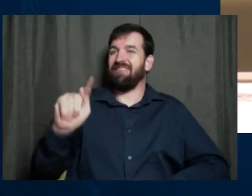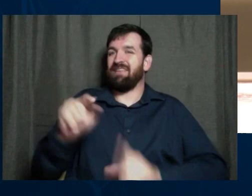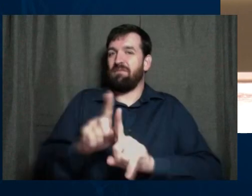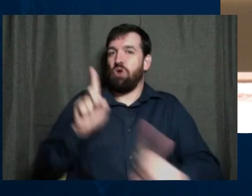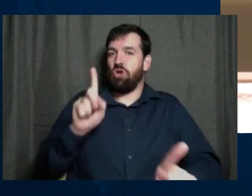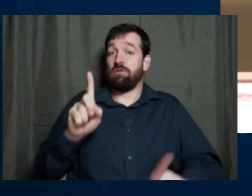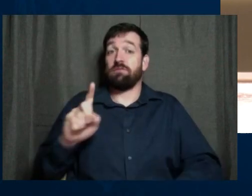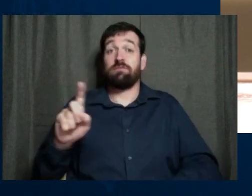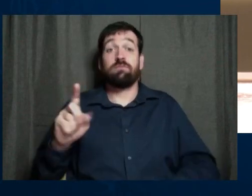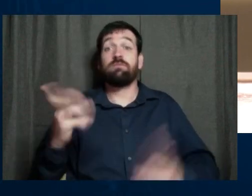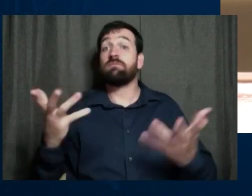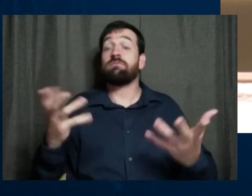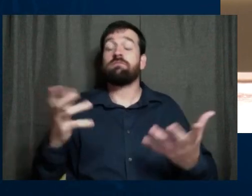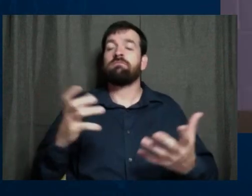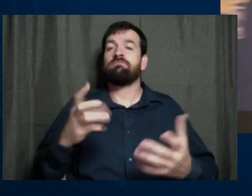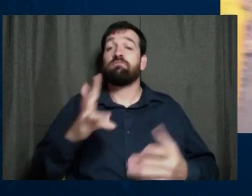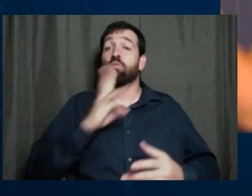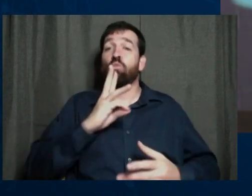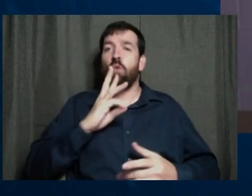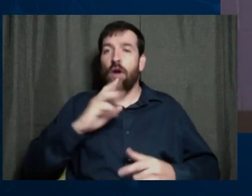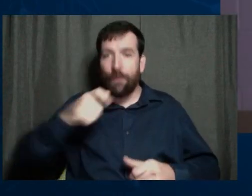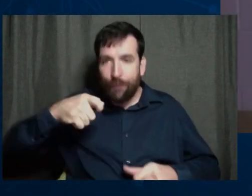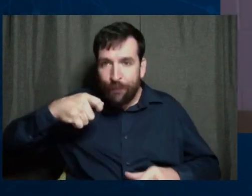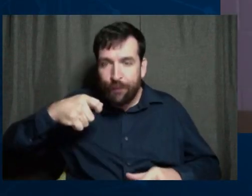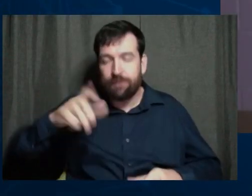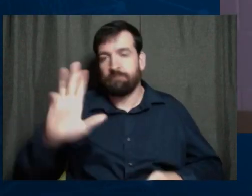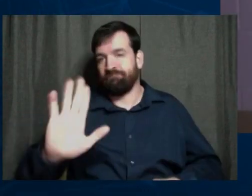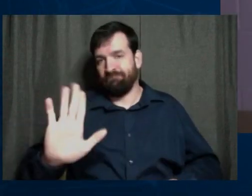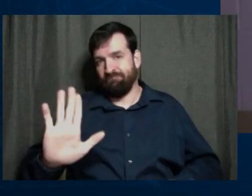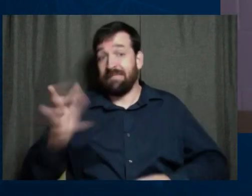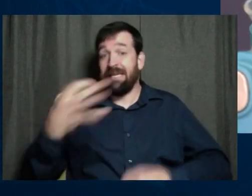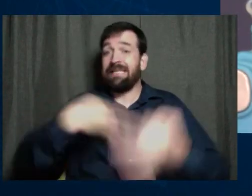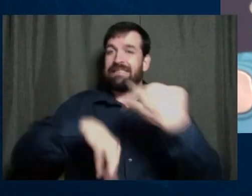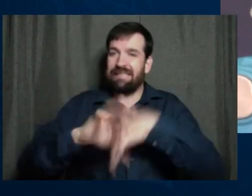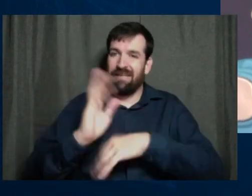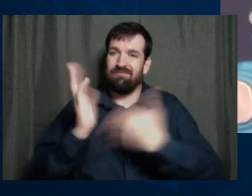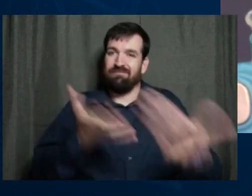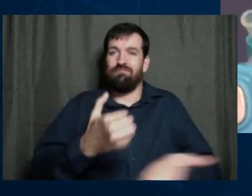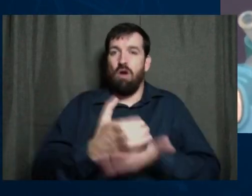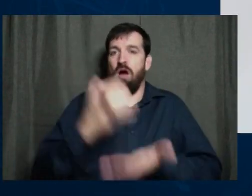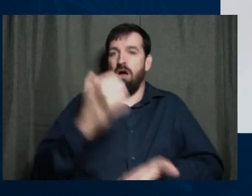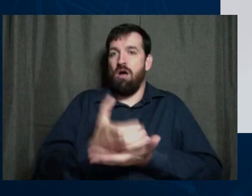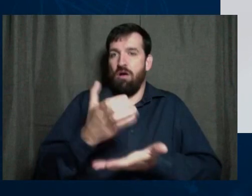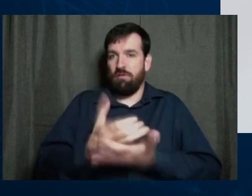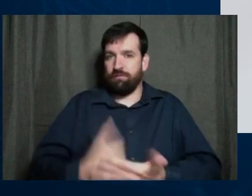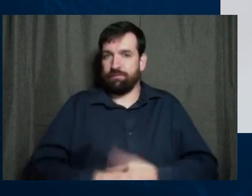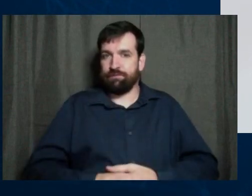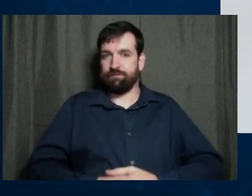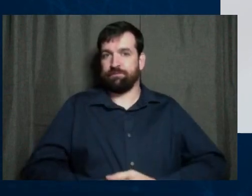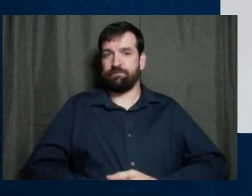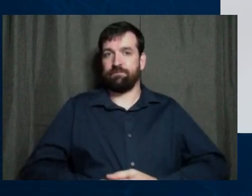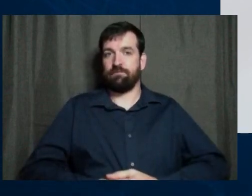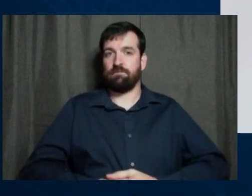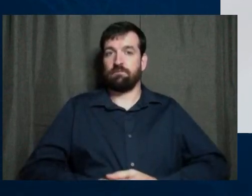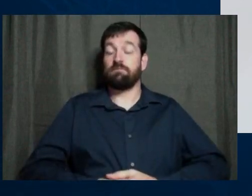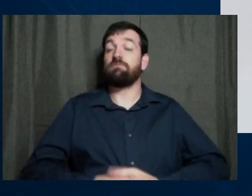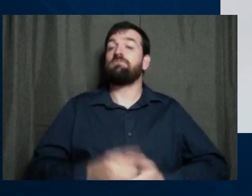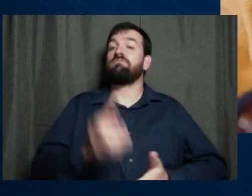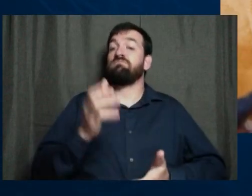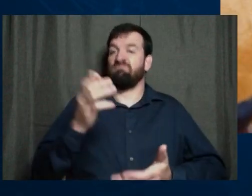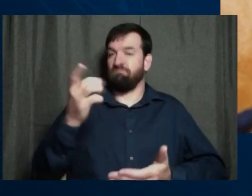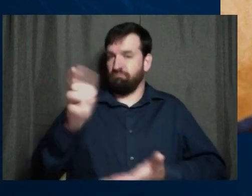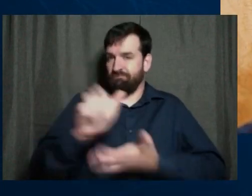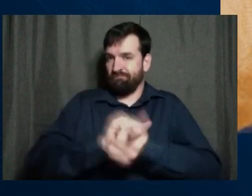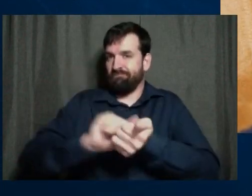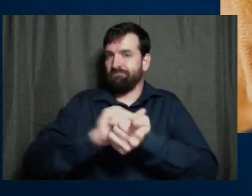says, don't use the drinking fountains. Instead, keep your water bottles full. You'll be asked to wash your hands a